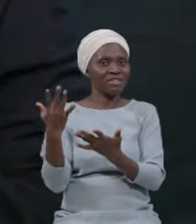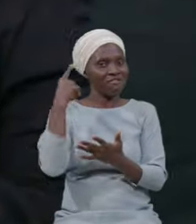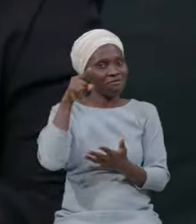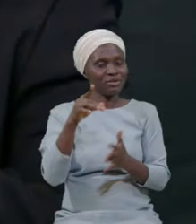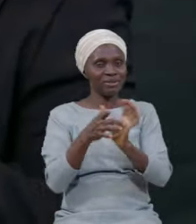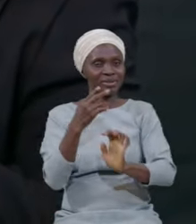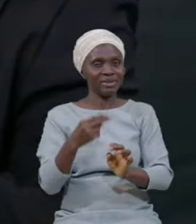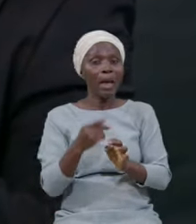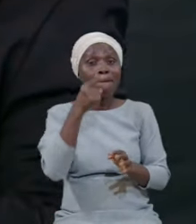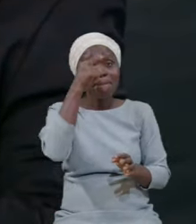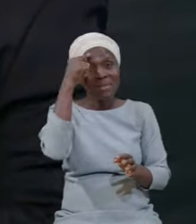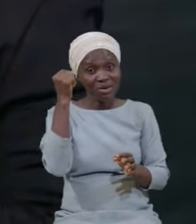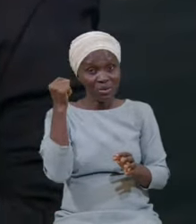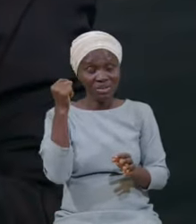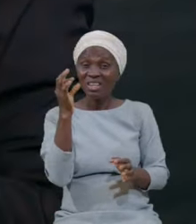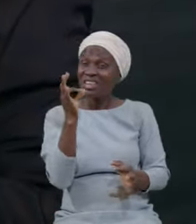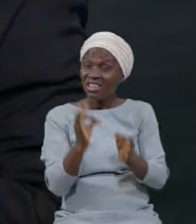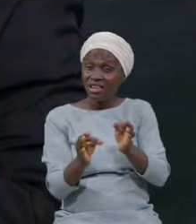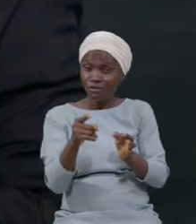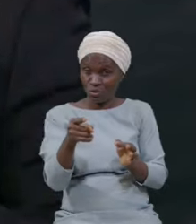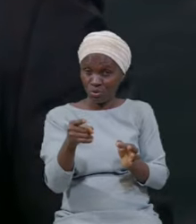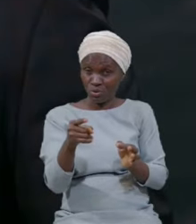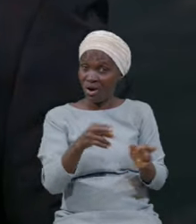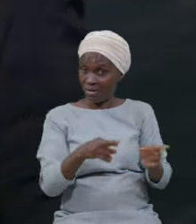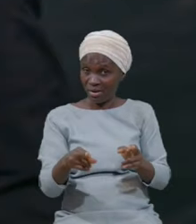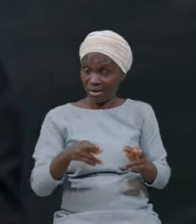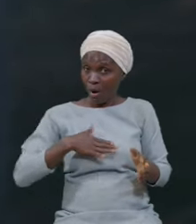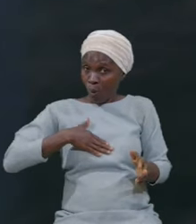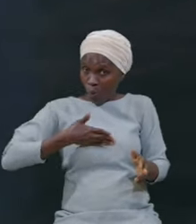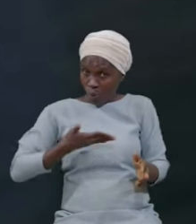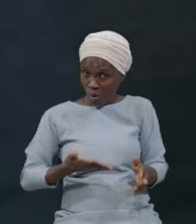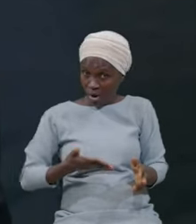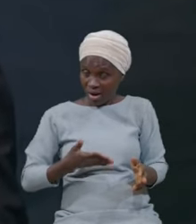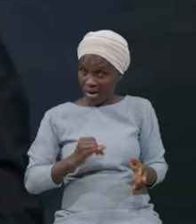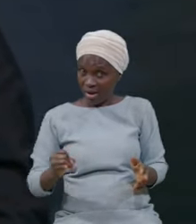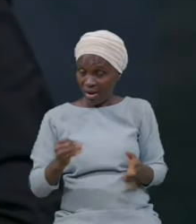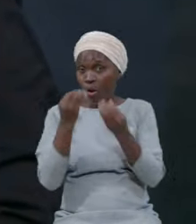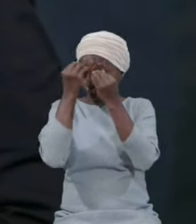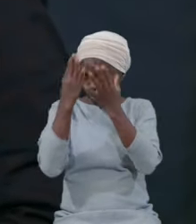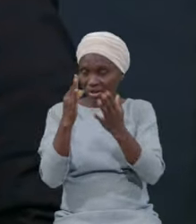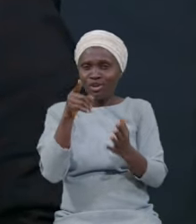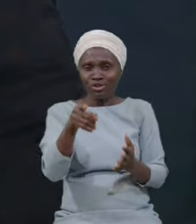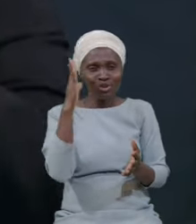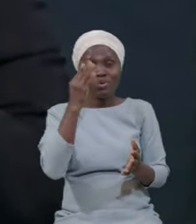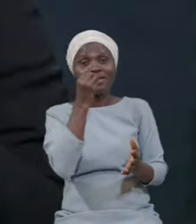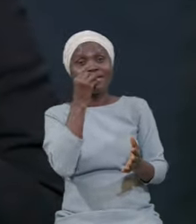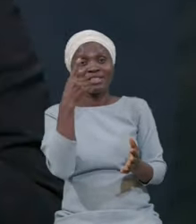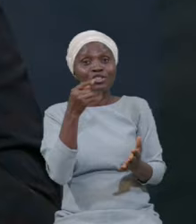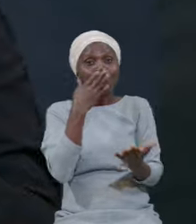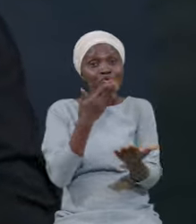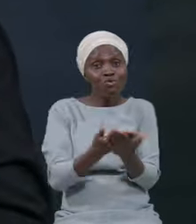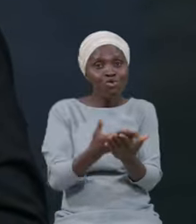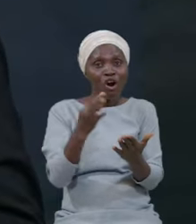Because if ye be willing and obedient, ye shall eat the good of the land. The Lord